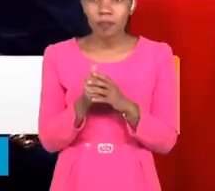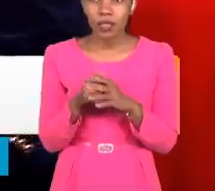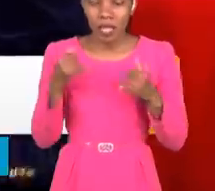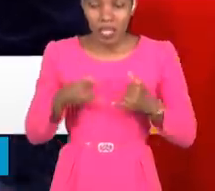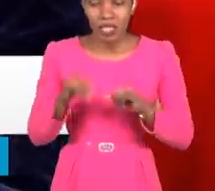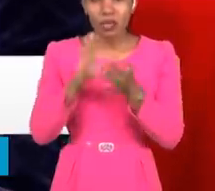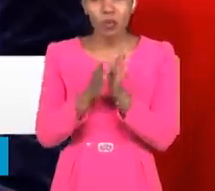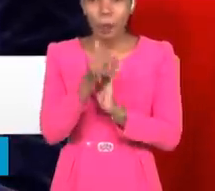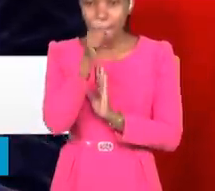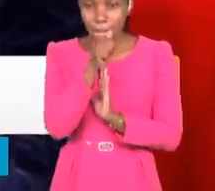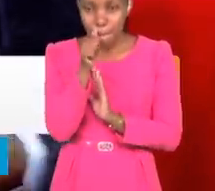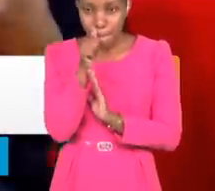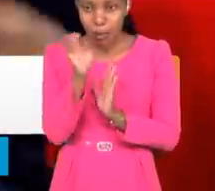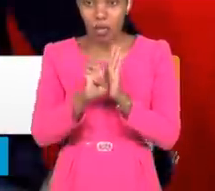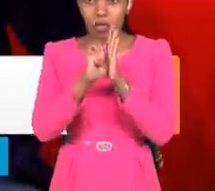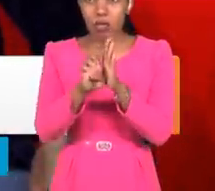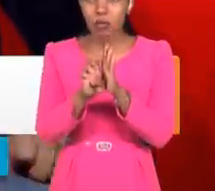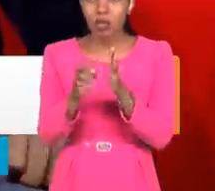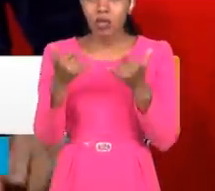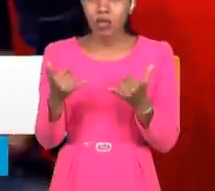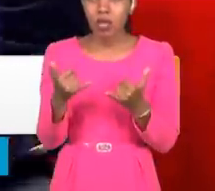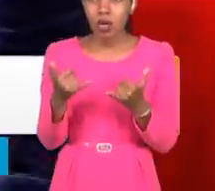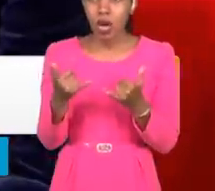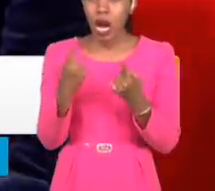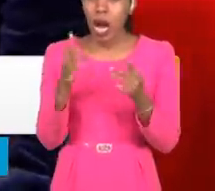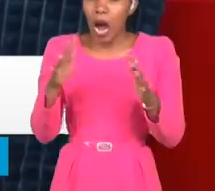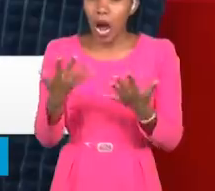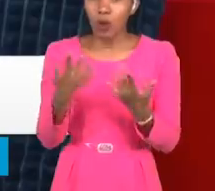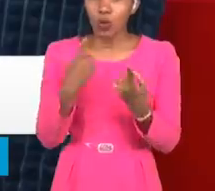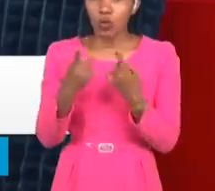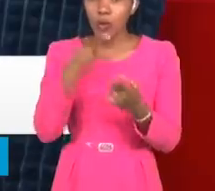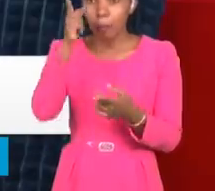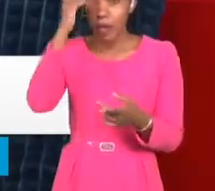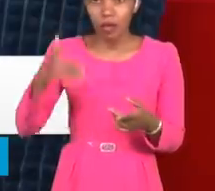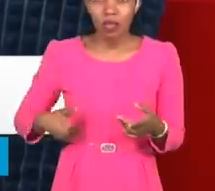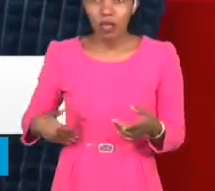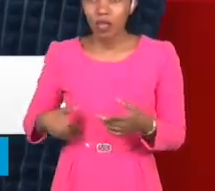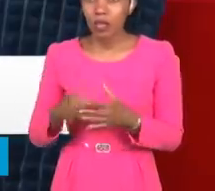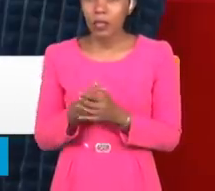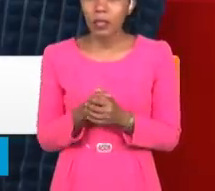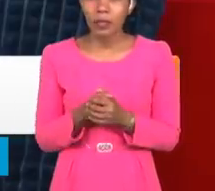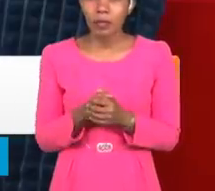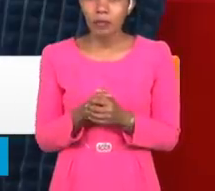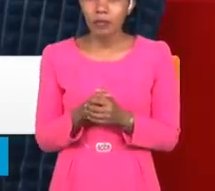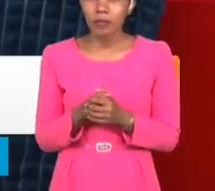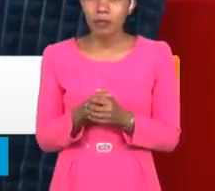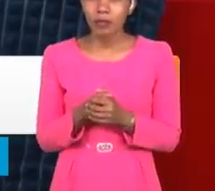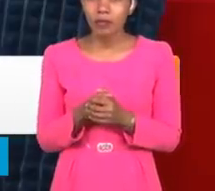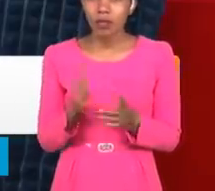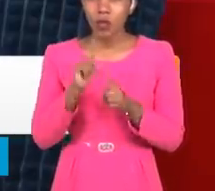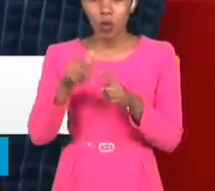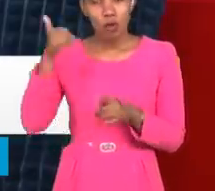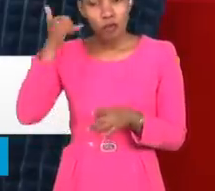be private. Yes. For example, now you're addressing me. How will you tell me? First of all, when you take out your